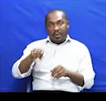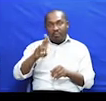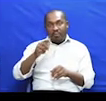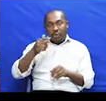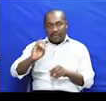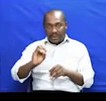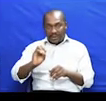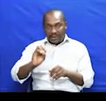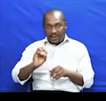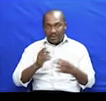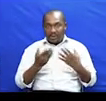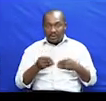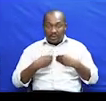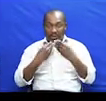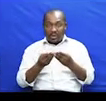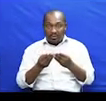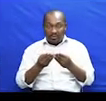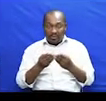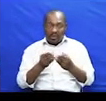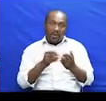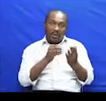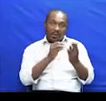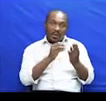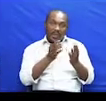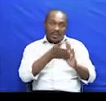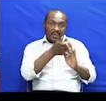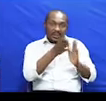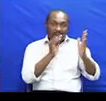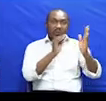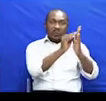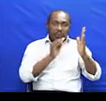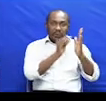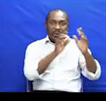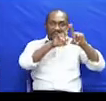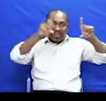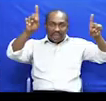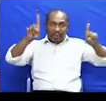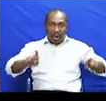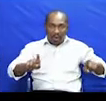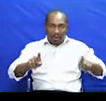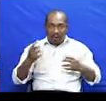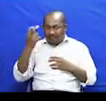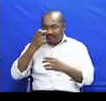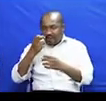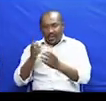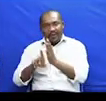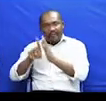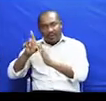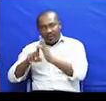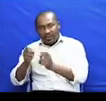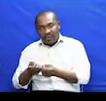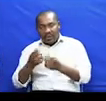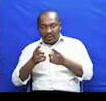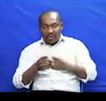in titration process. Starting from filling the table, finding the volume used, then after that you have to know how to